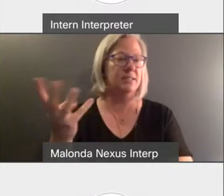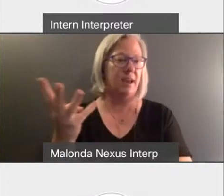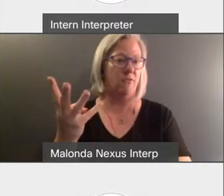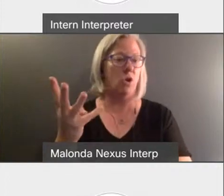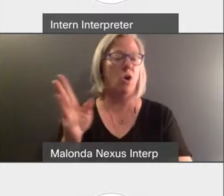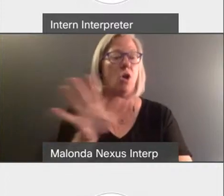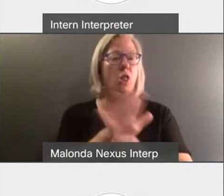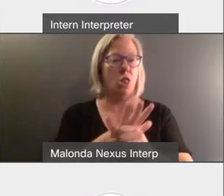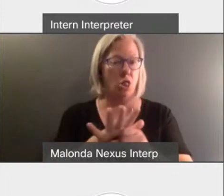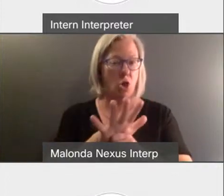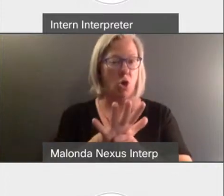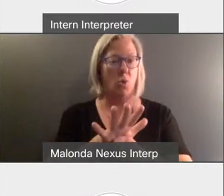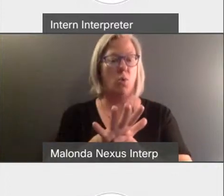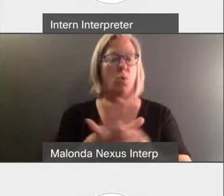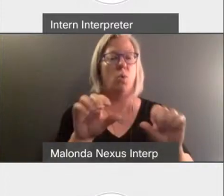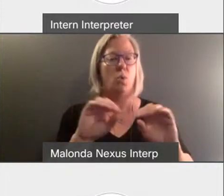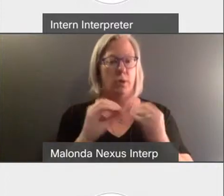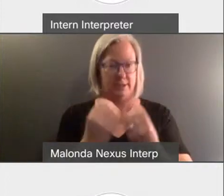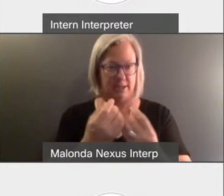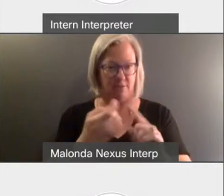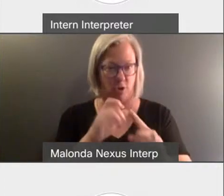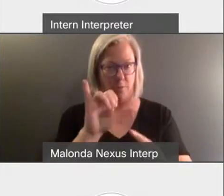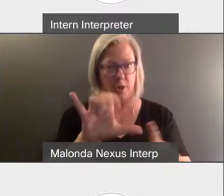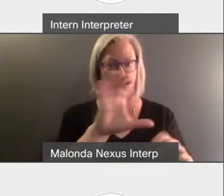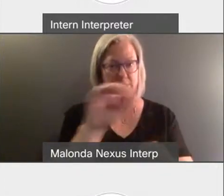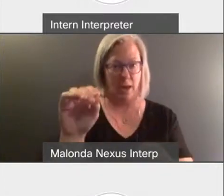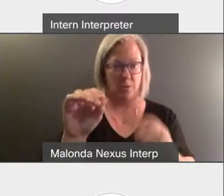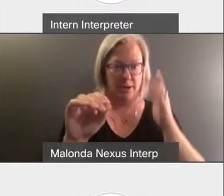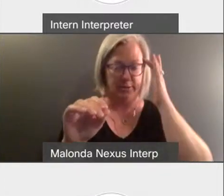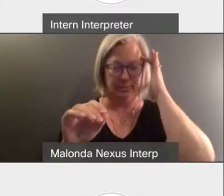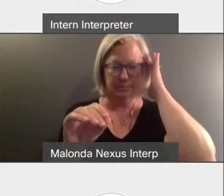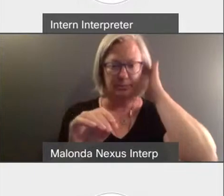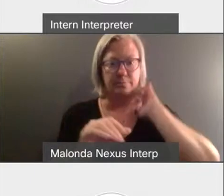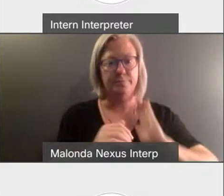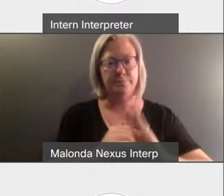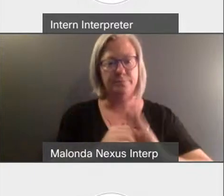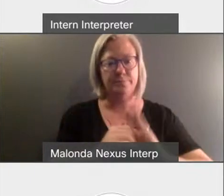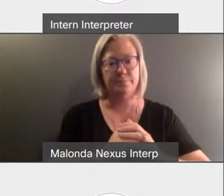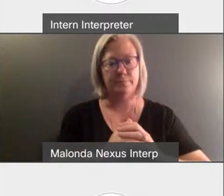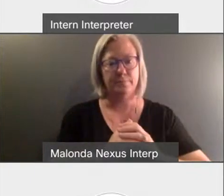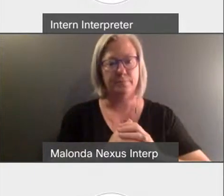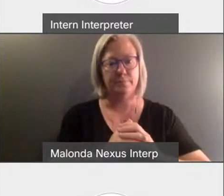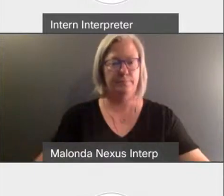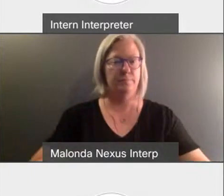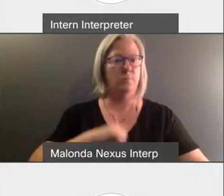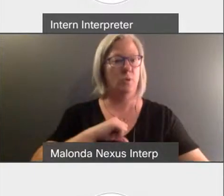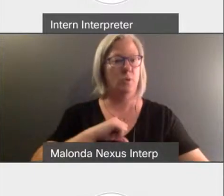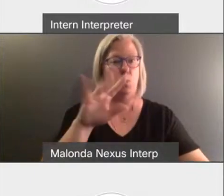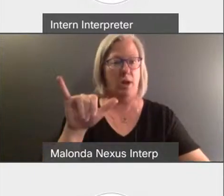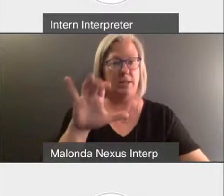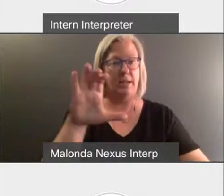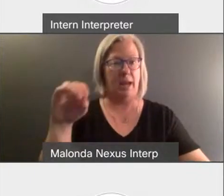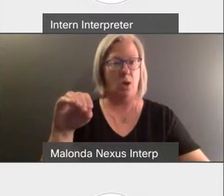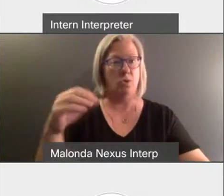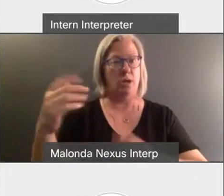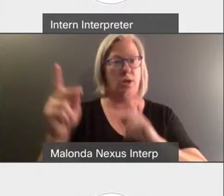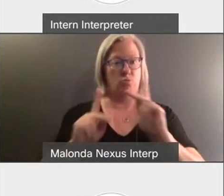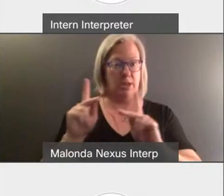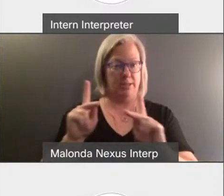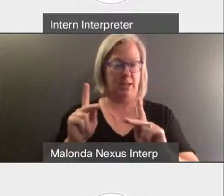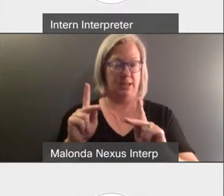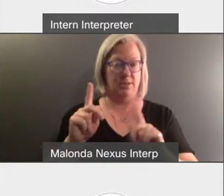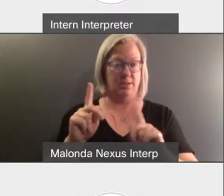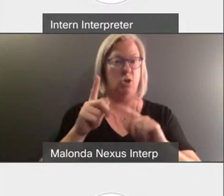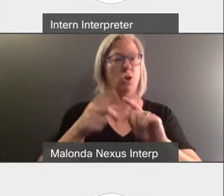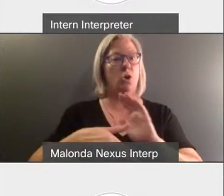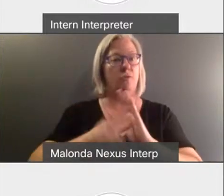and organizations from those counties. Proud Wyandotte County residents, we view our diversity as the